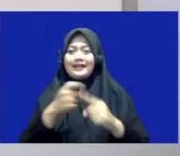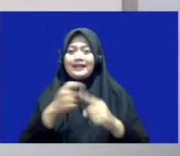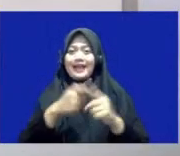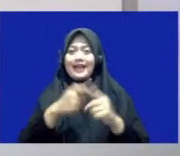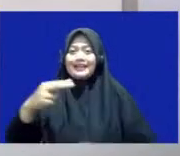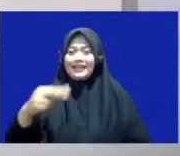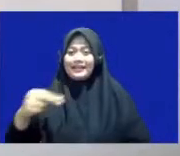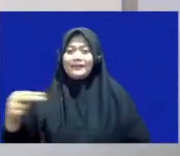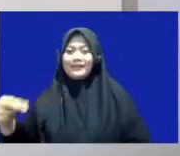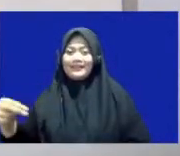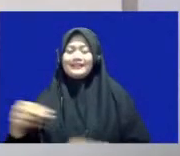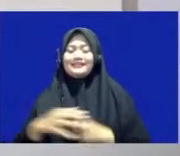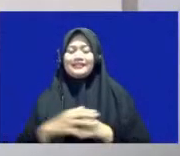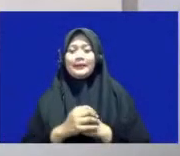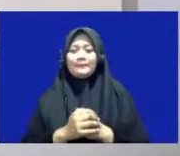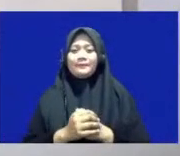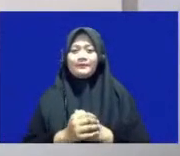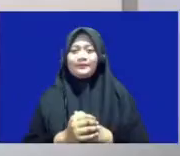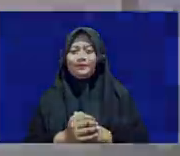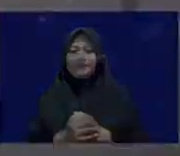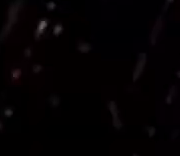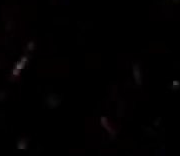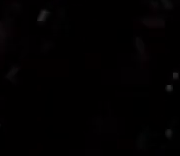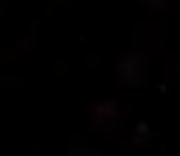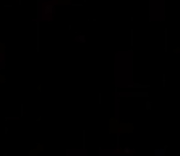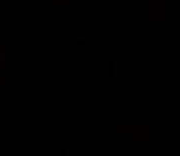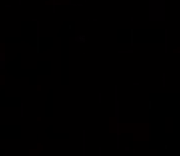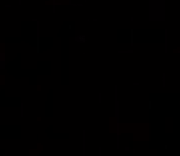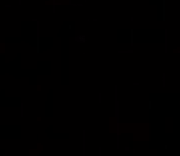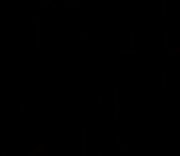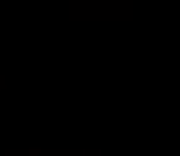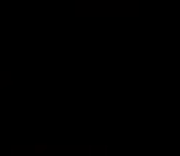Krista Reder. The time is yours.